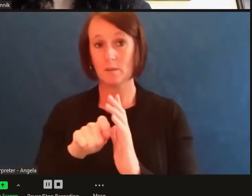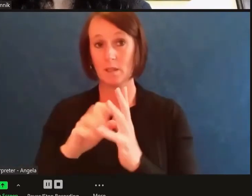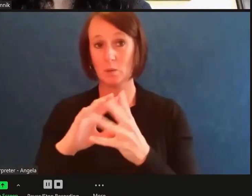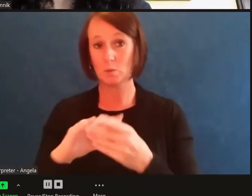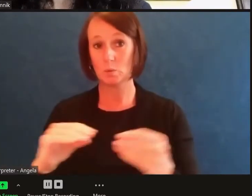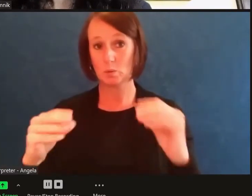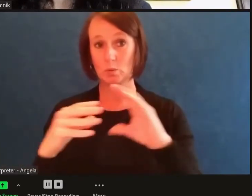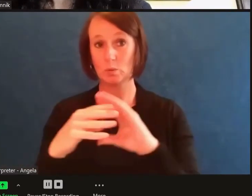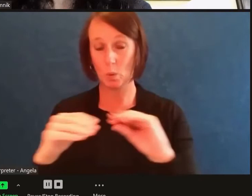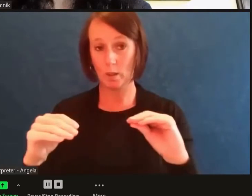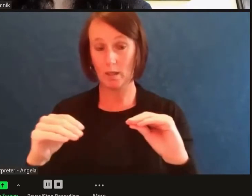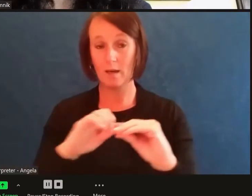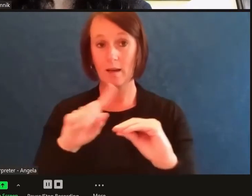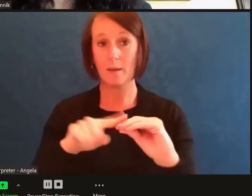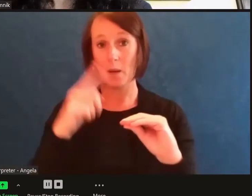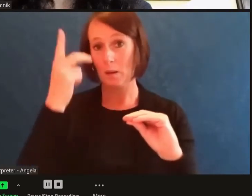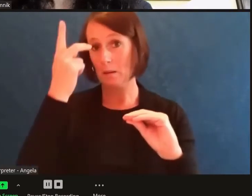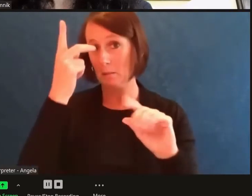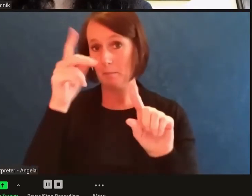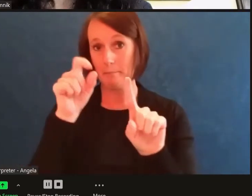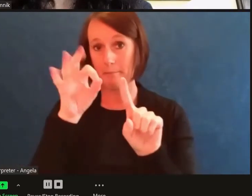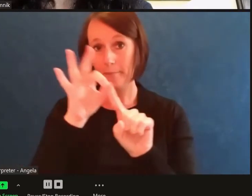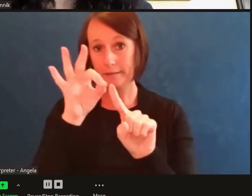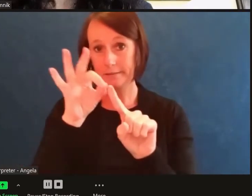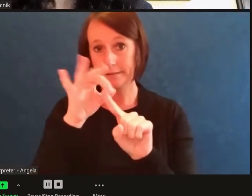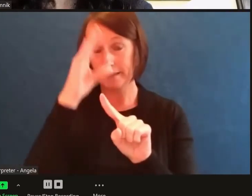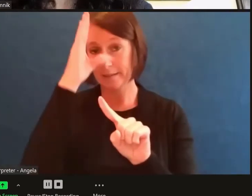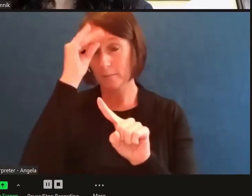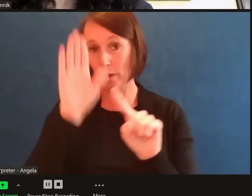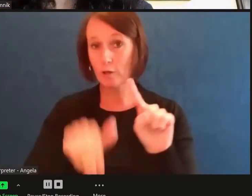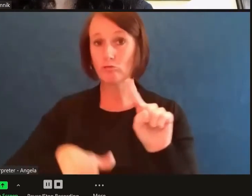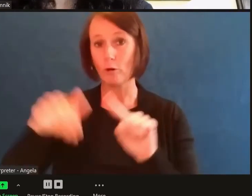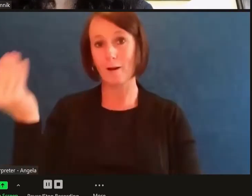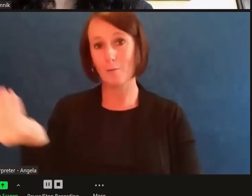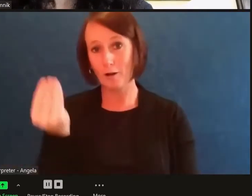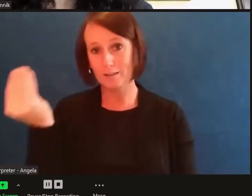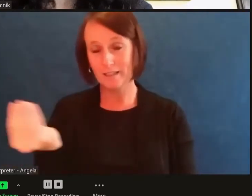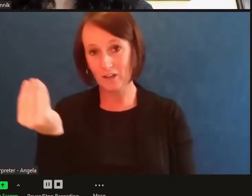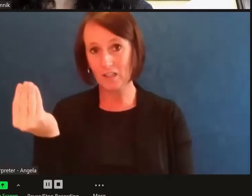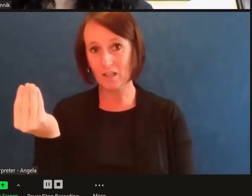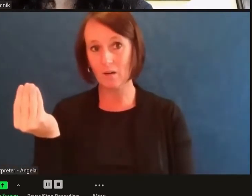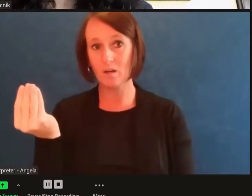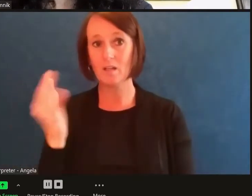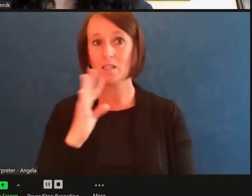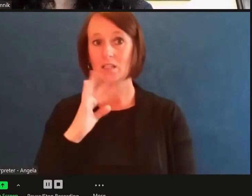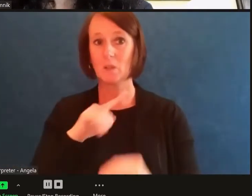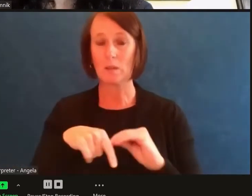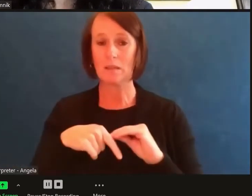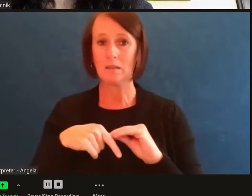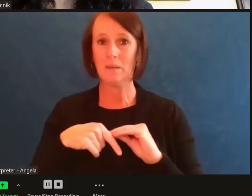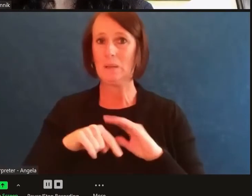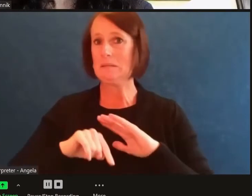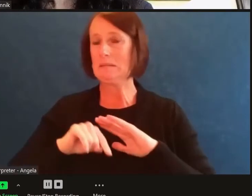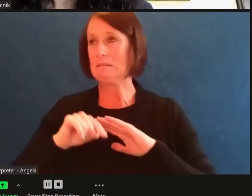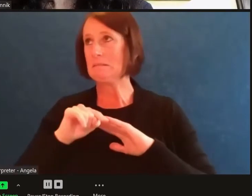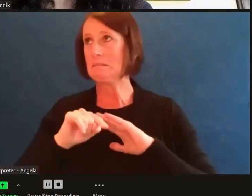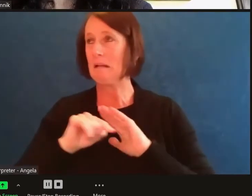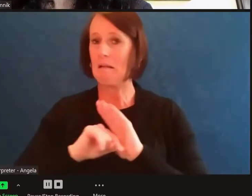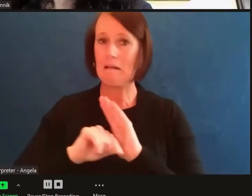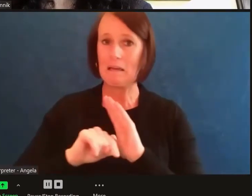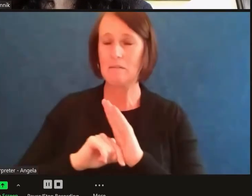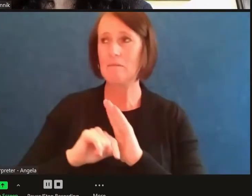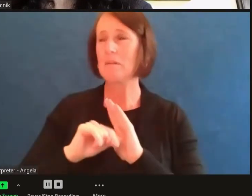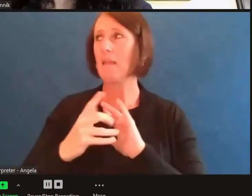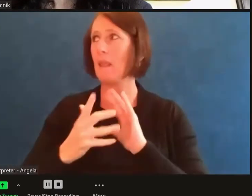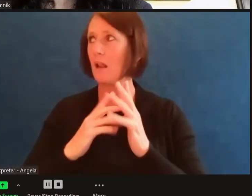a Pakistani boy growing up in Mississauga, experiencing self-doubts as well as prejudice, and him finding his own voice